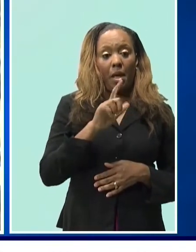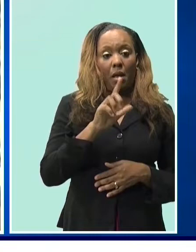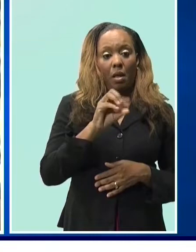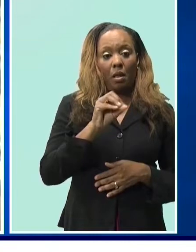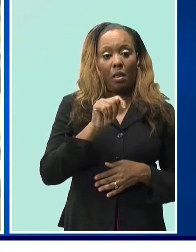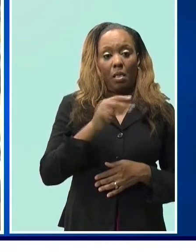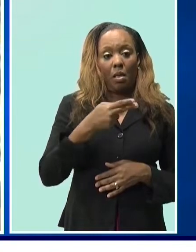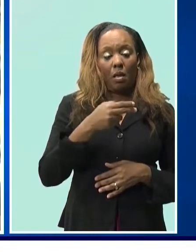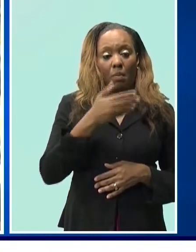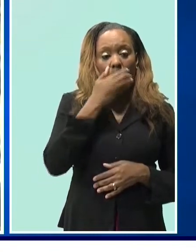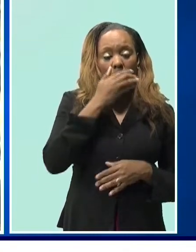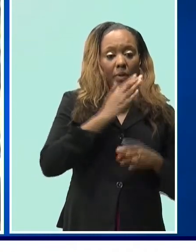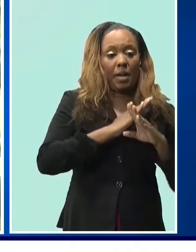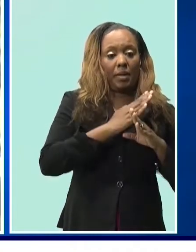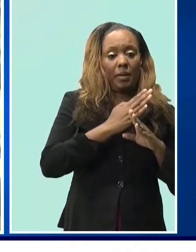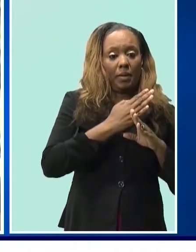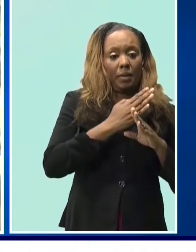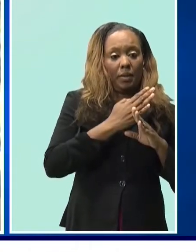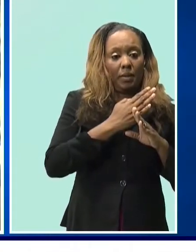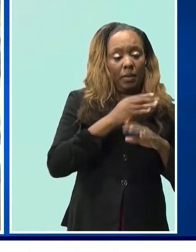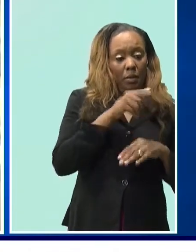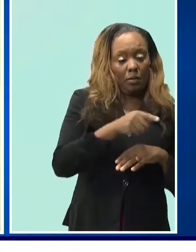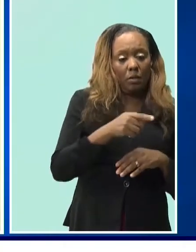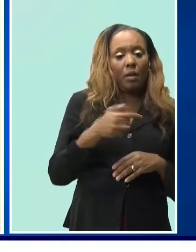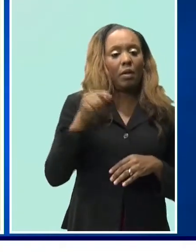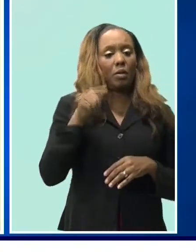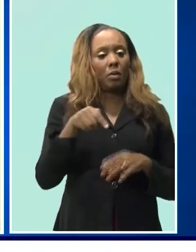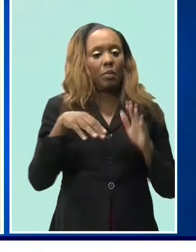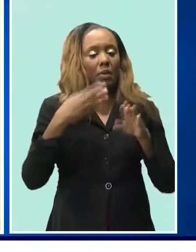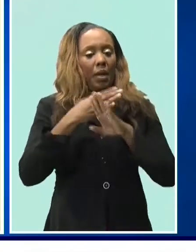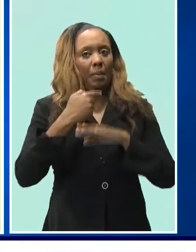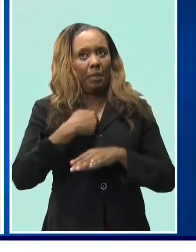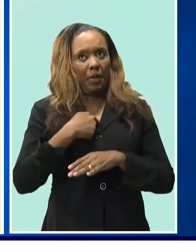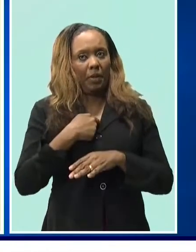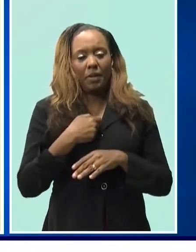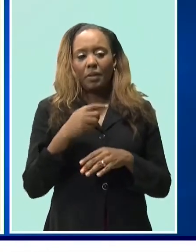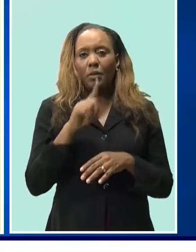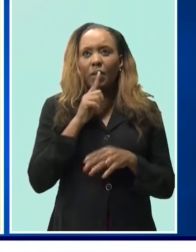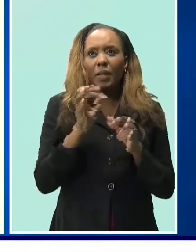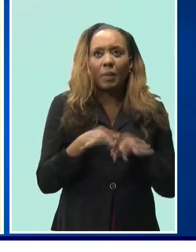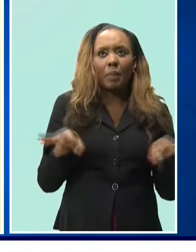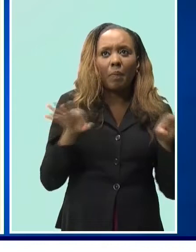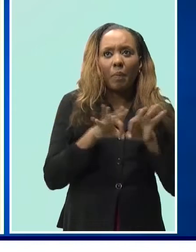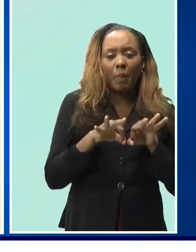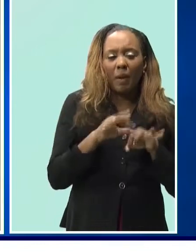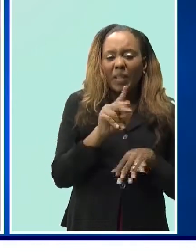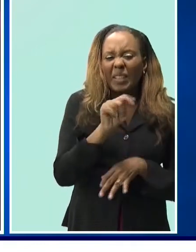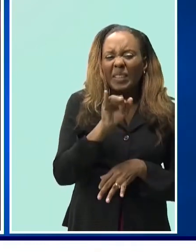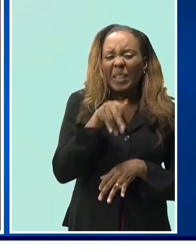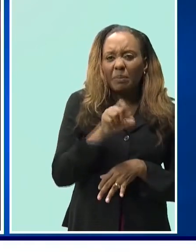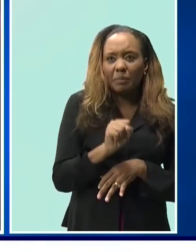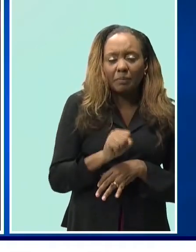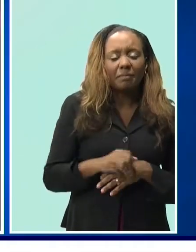and your cloth mask protects me. These are some tips to help you cope with COVID-19.